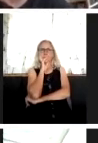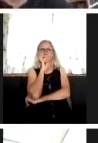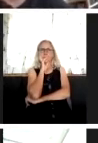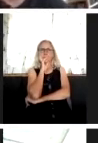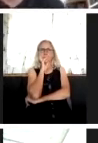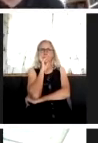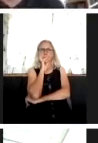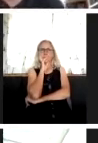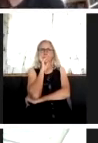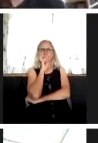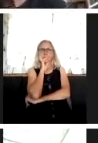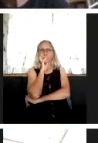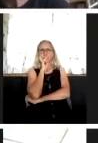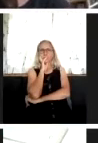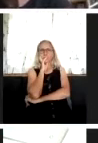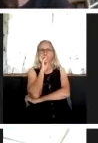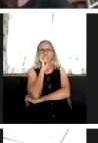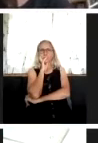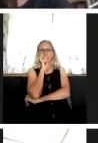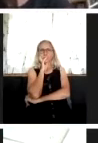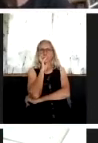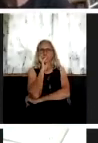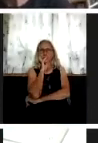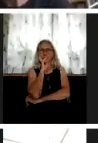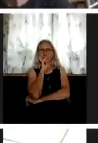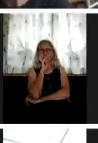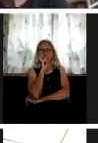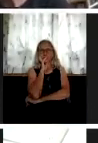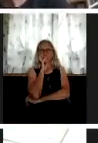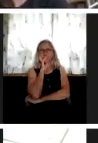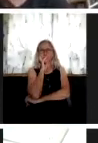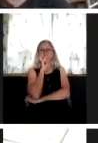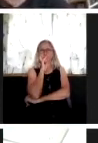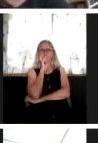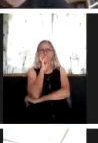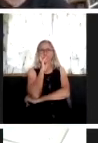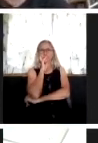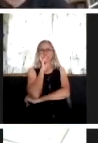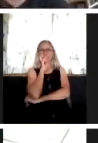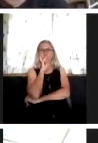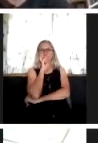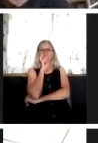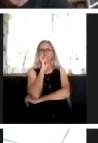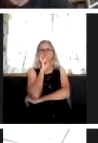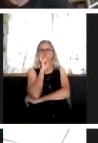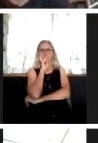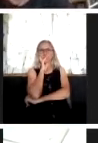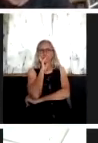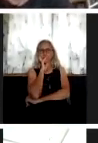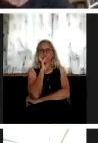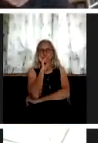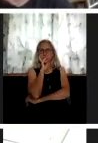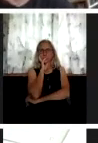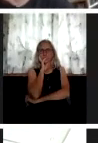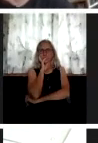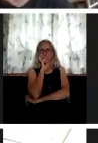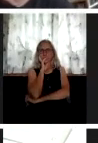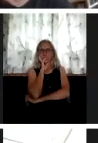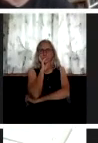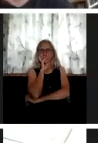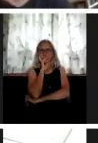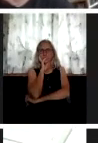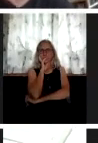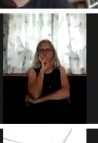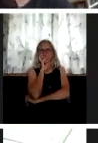about purpose is because purpose unlocks the key to our provision.